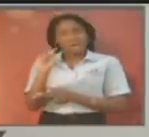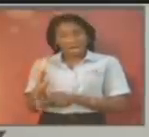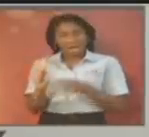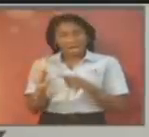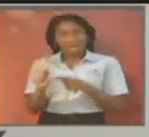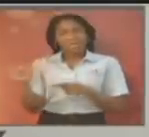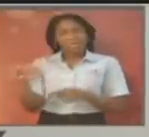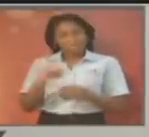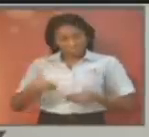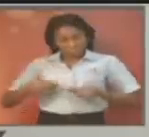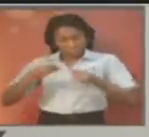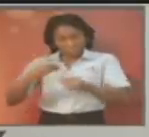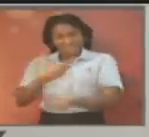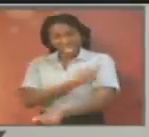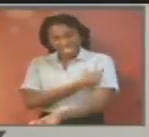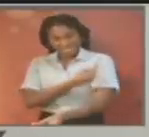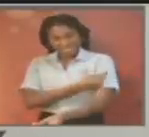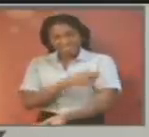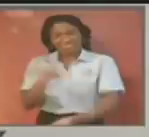Health.